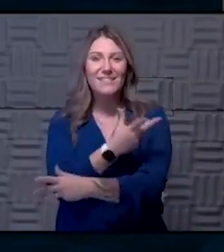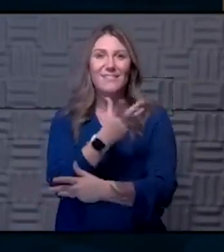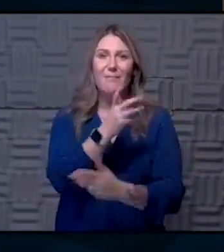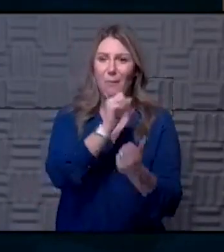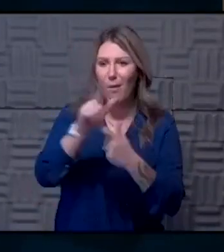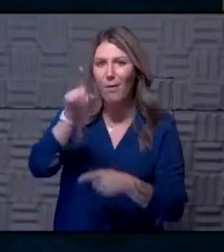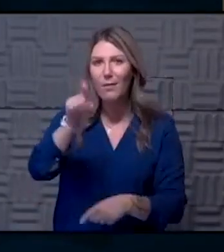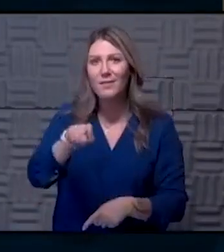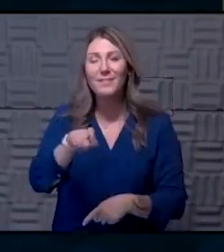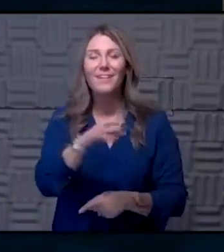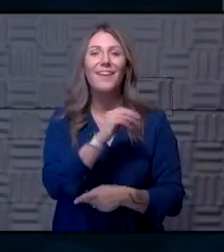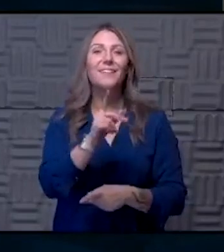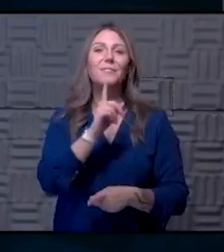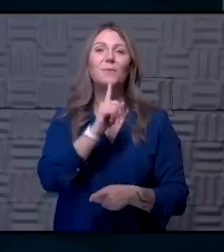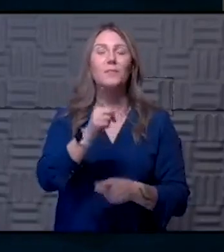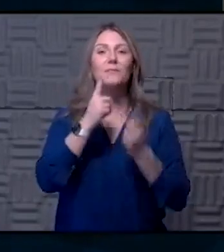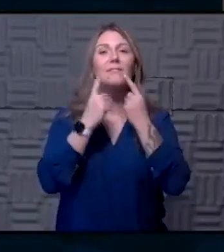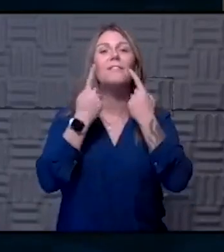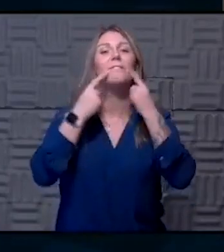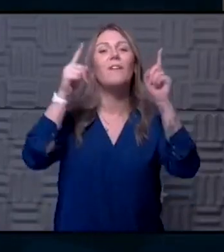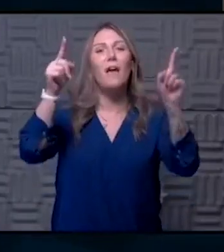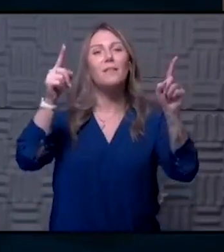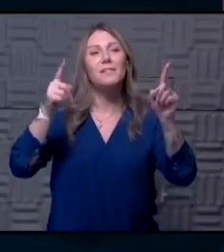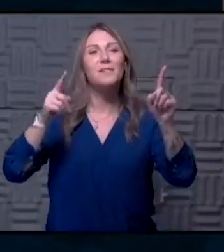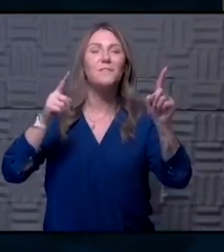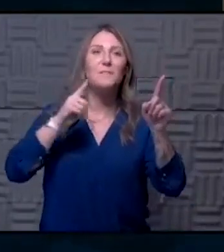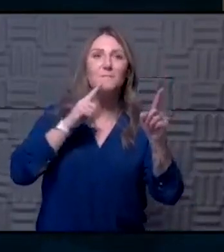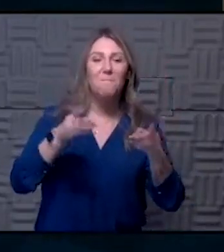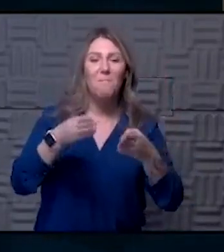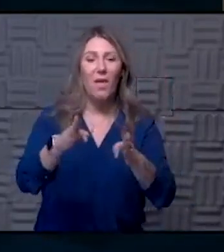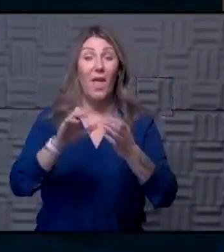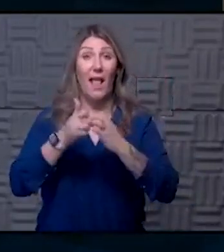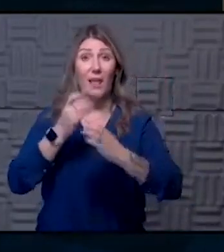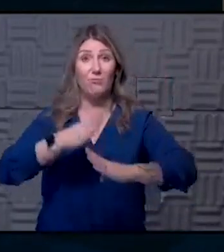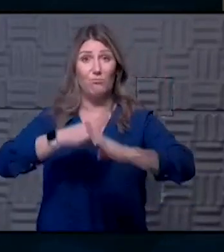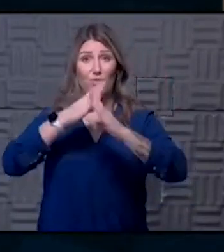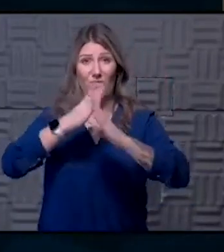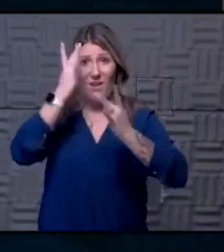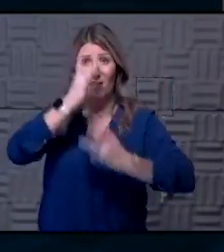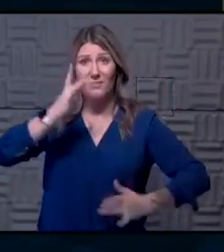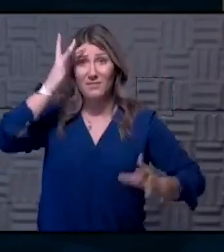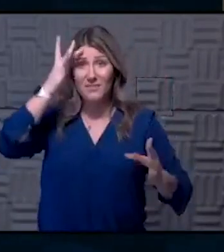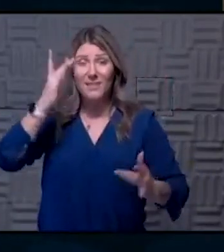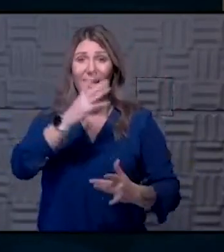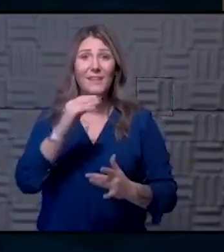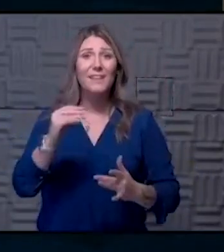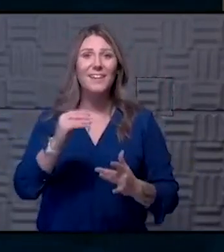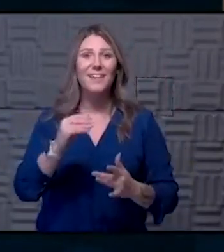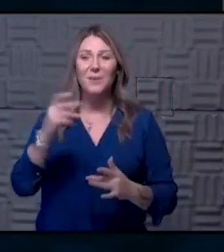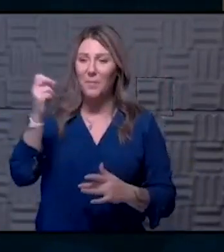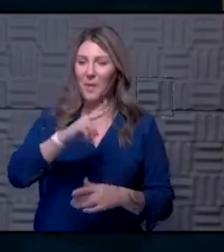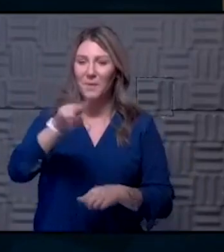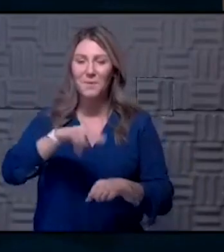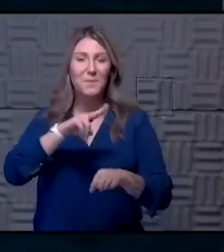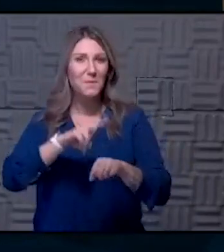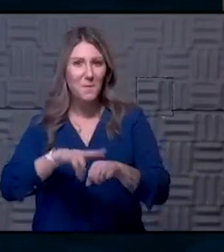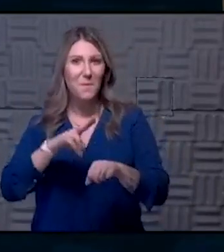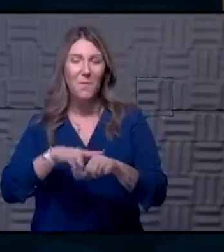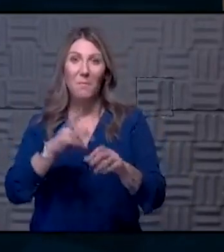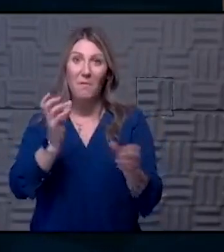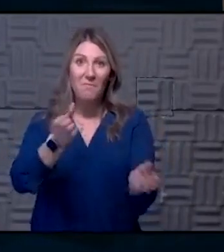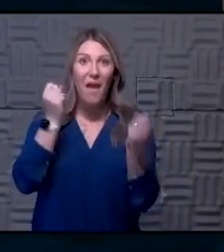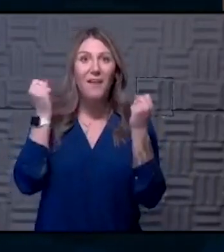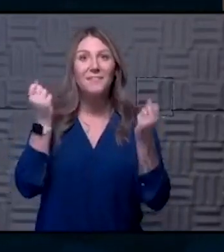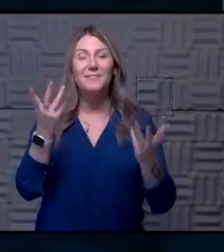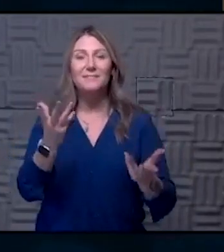It's a very effective method of preventing this disease, and it'll get us back to normal quicker than anything else.